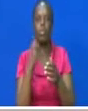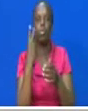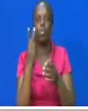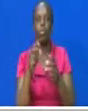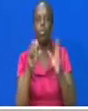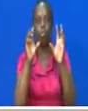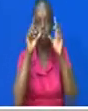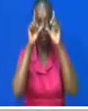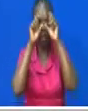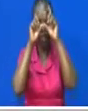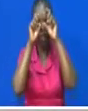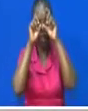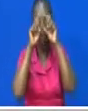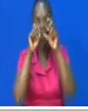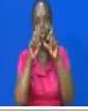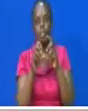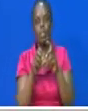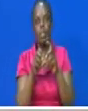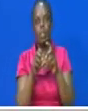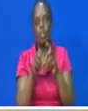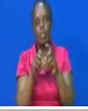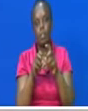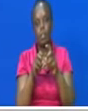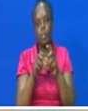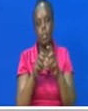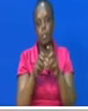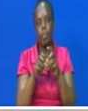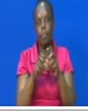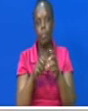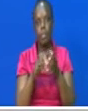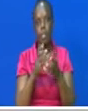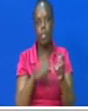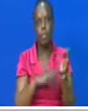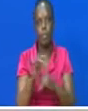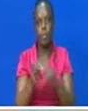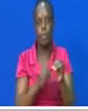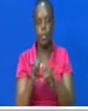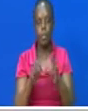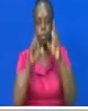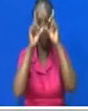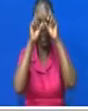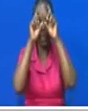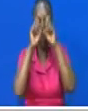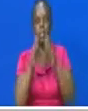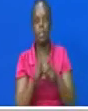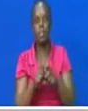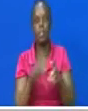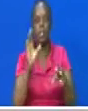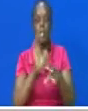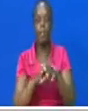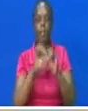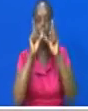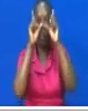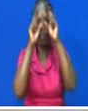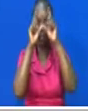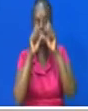photographing. Photographing is another method of data collection that is used in fieldwork, and this involves capturing